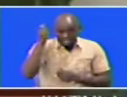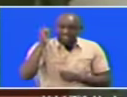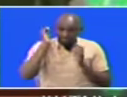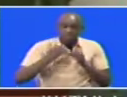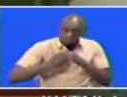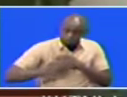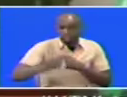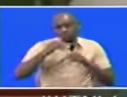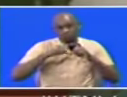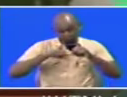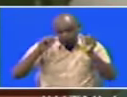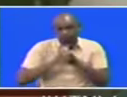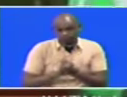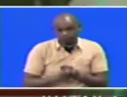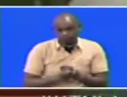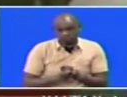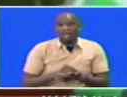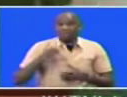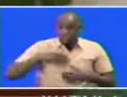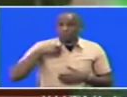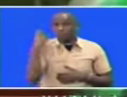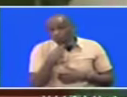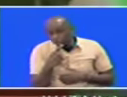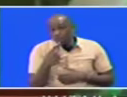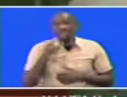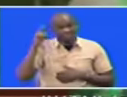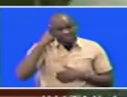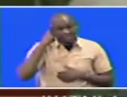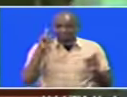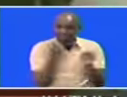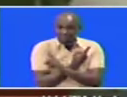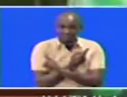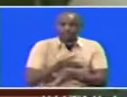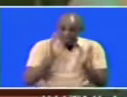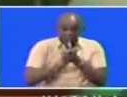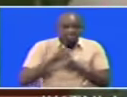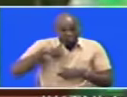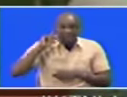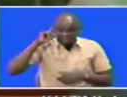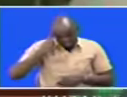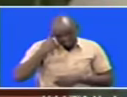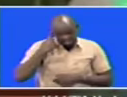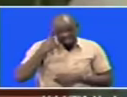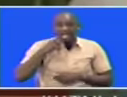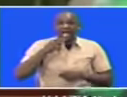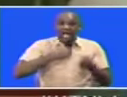forward. To those misguided elements who think that their cowardly